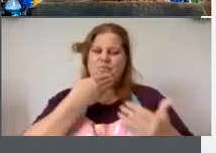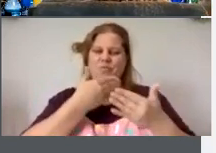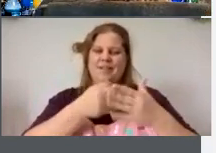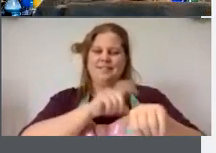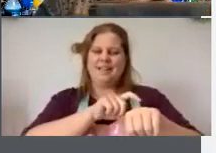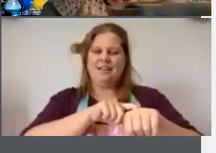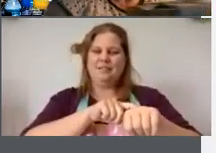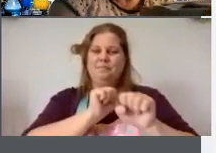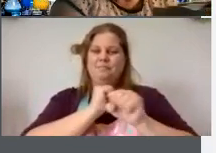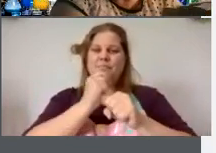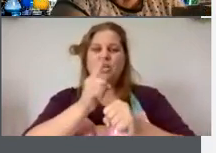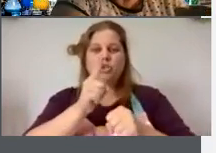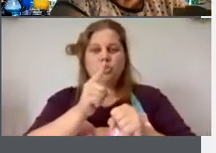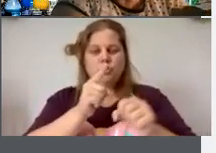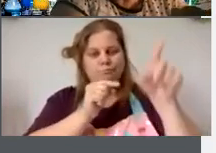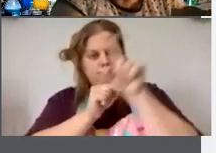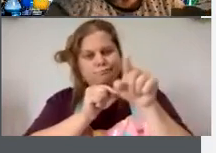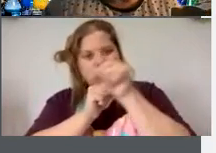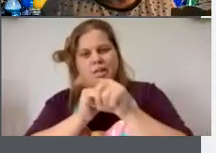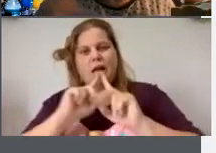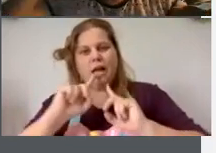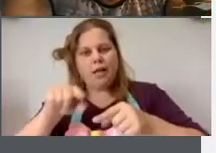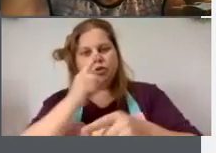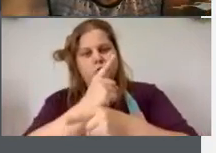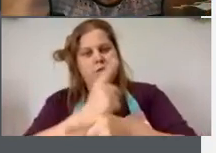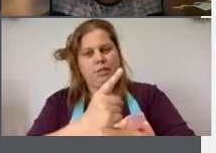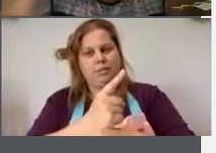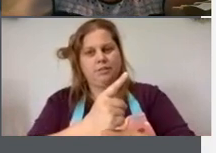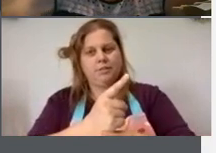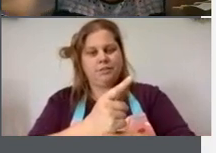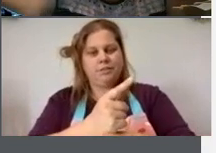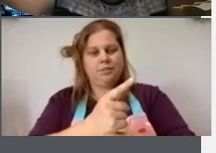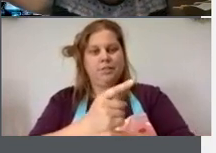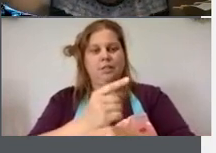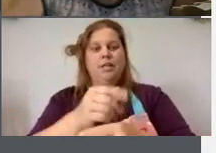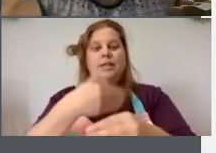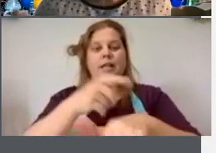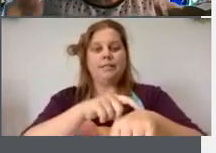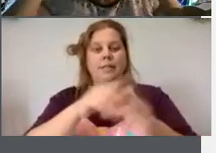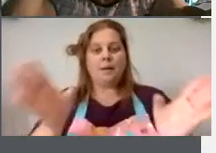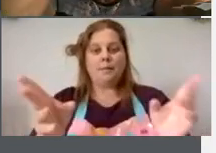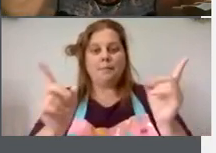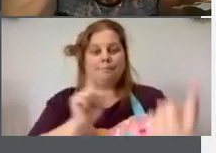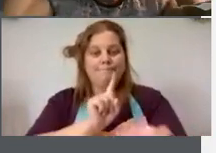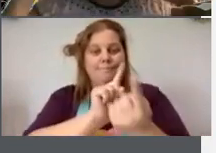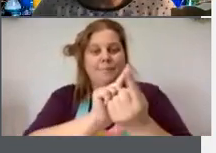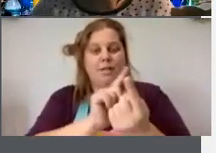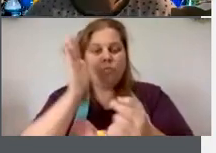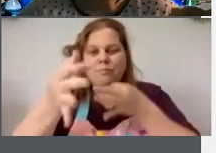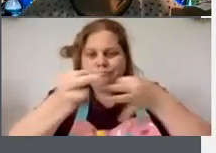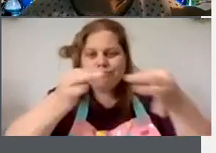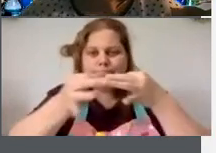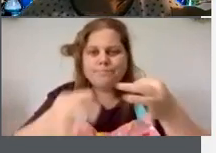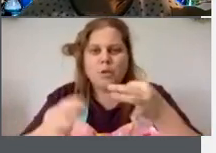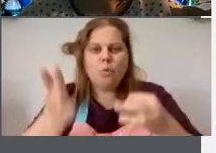answers in correctly, and then next time when we meet, I'll explain why your answers are the way they are.